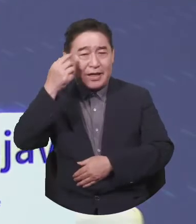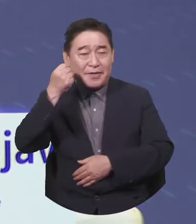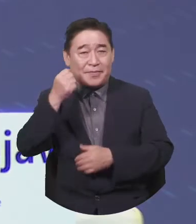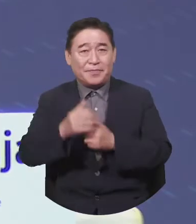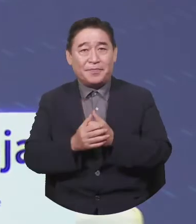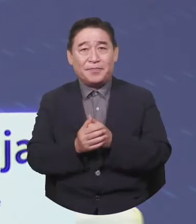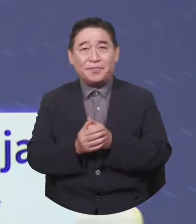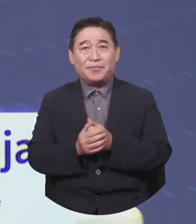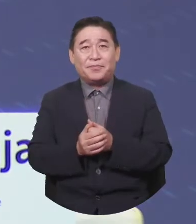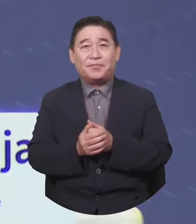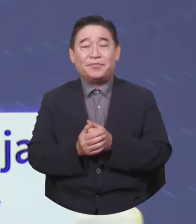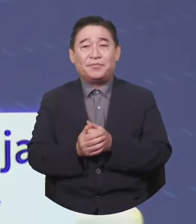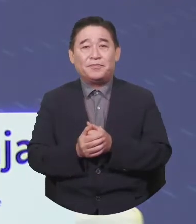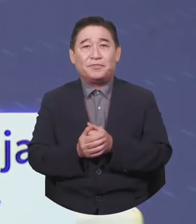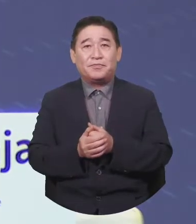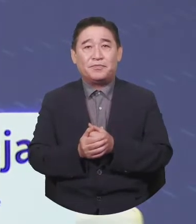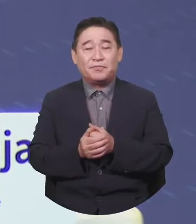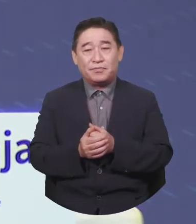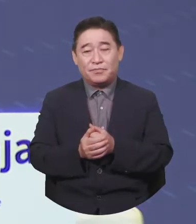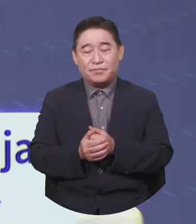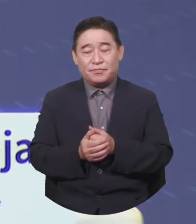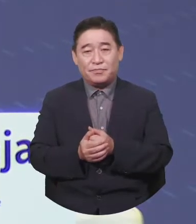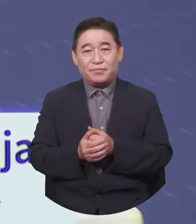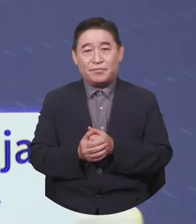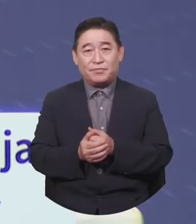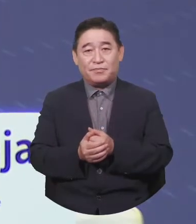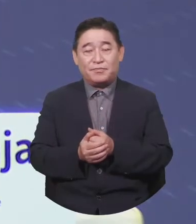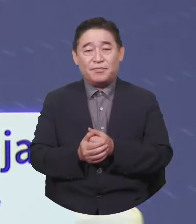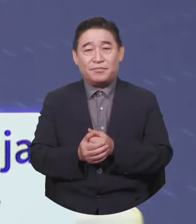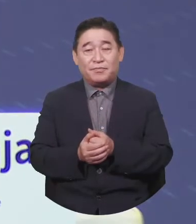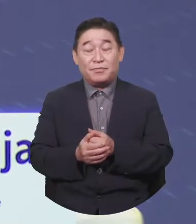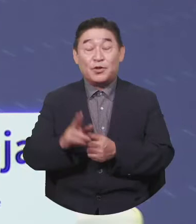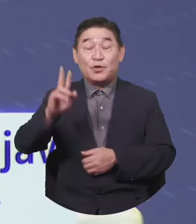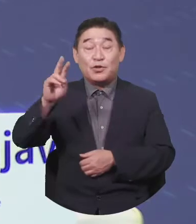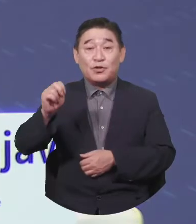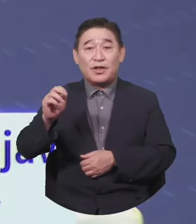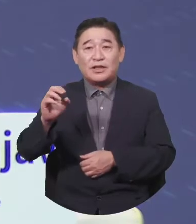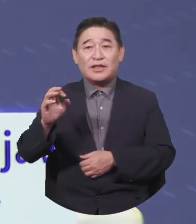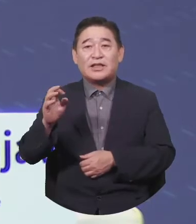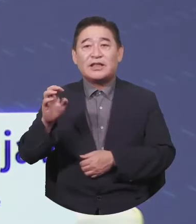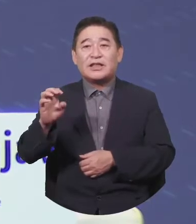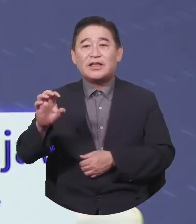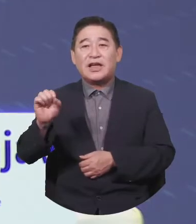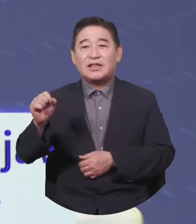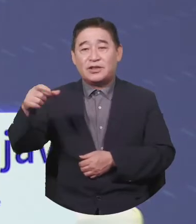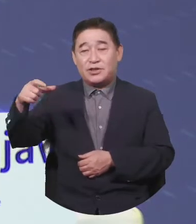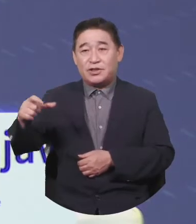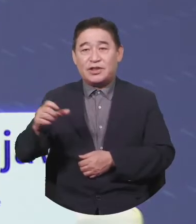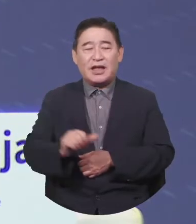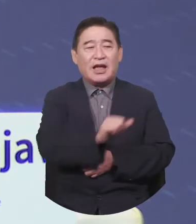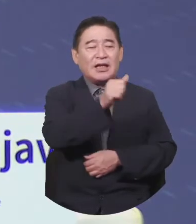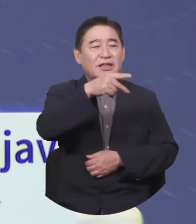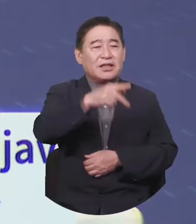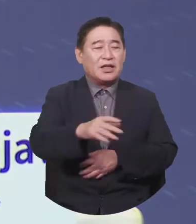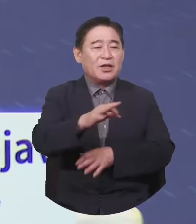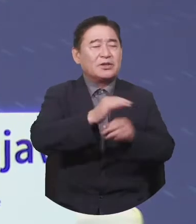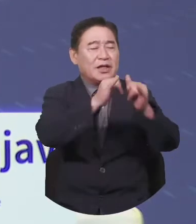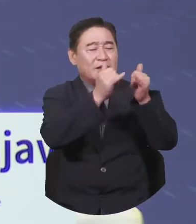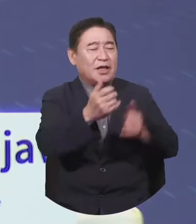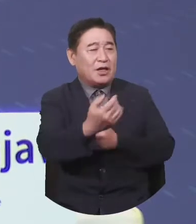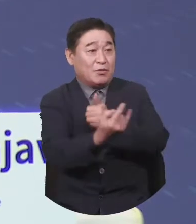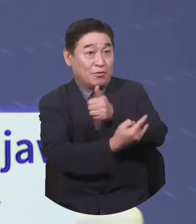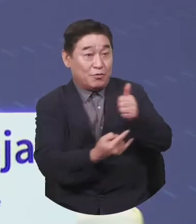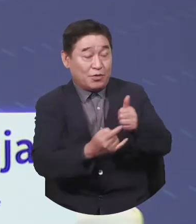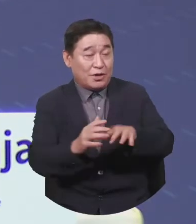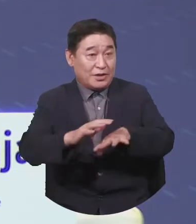note replicating our UNSG's call on networked and